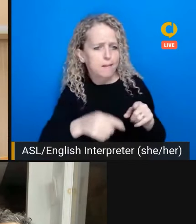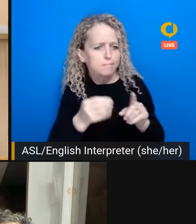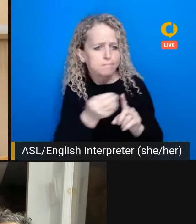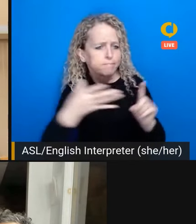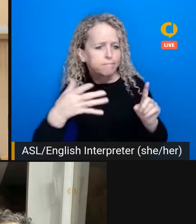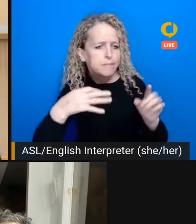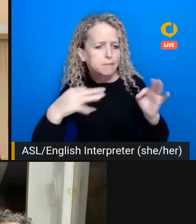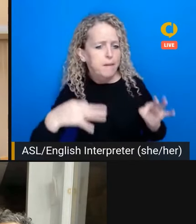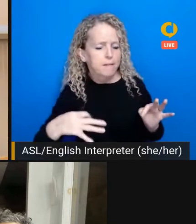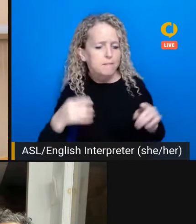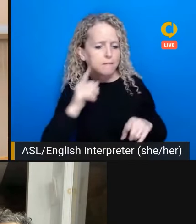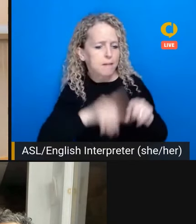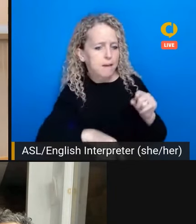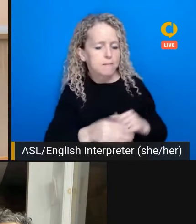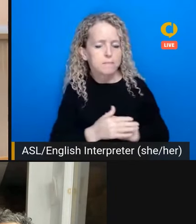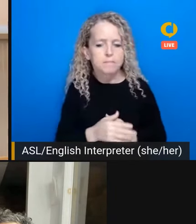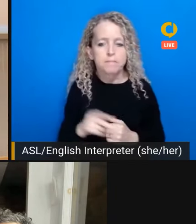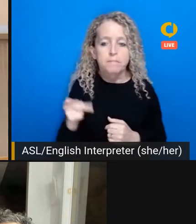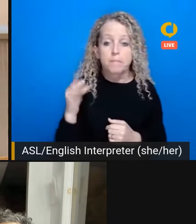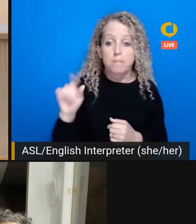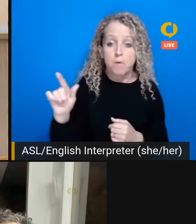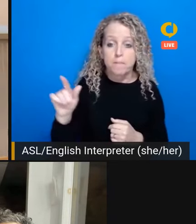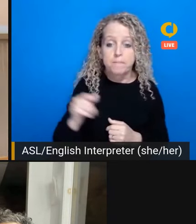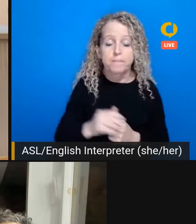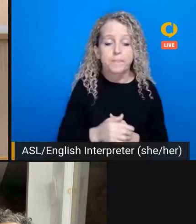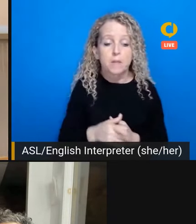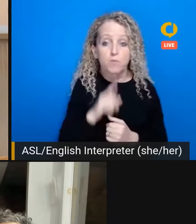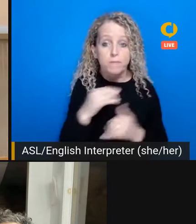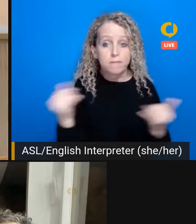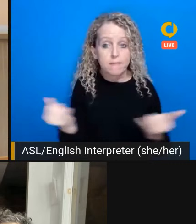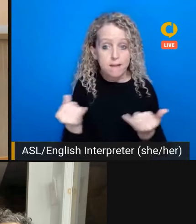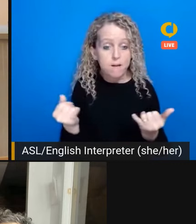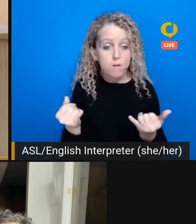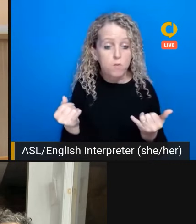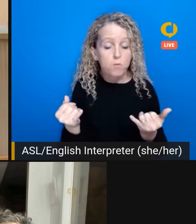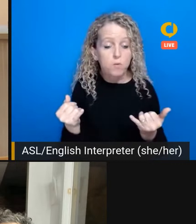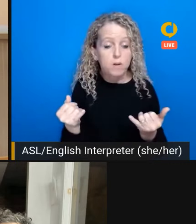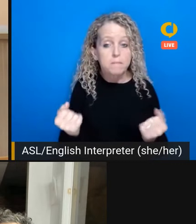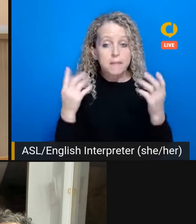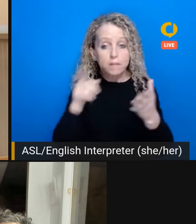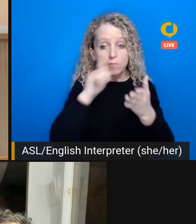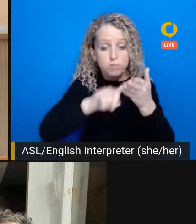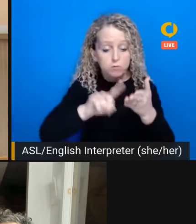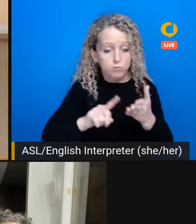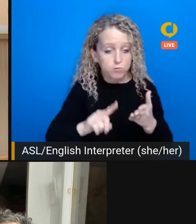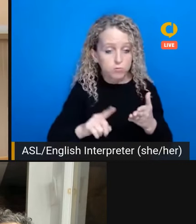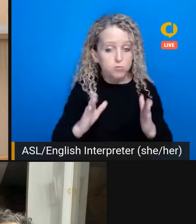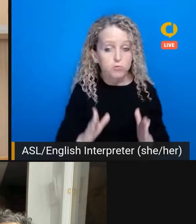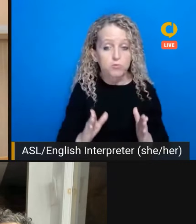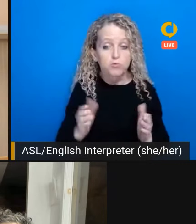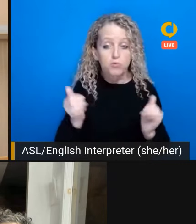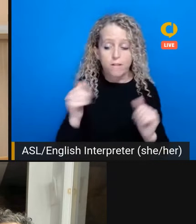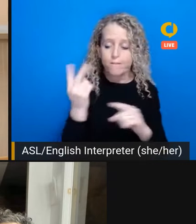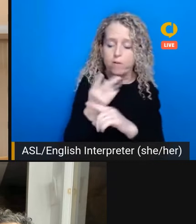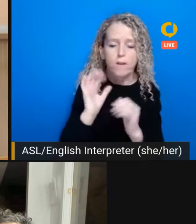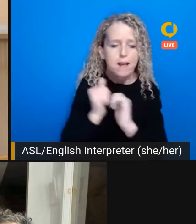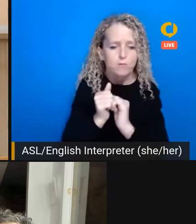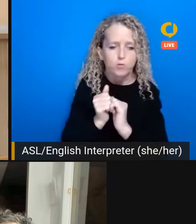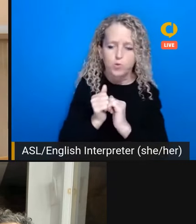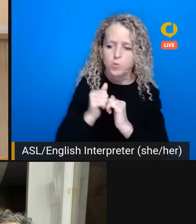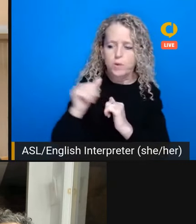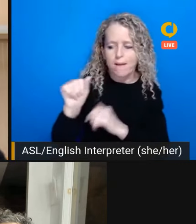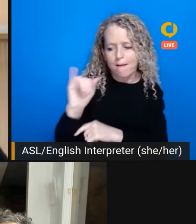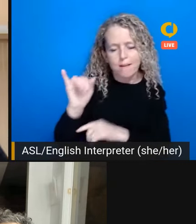are trying to figure out how to make the algorithms more able to explain their predictions.